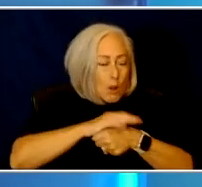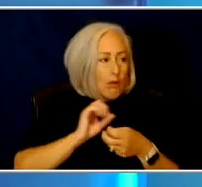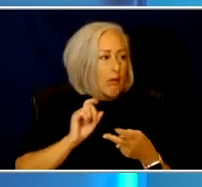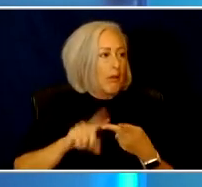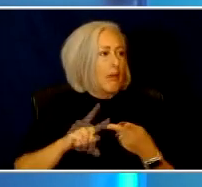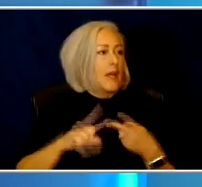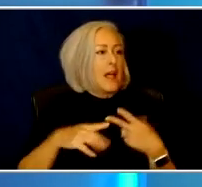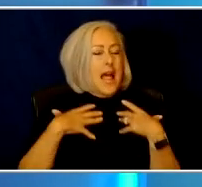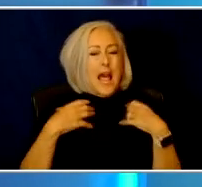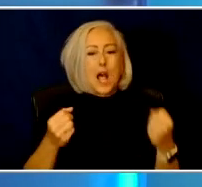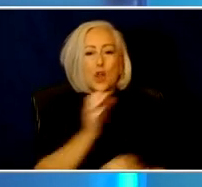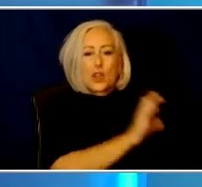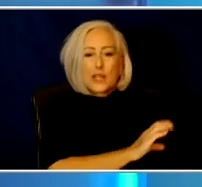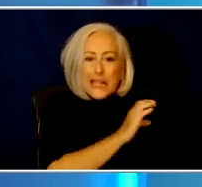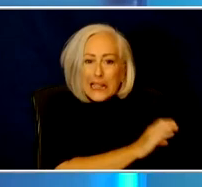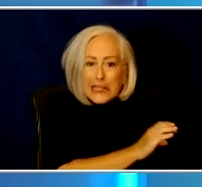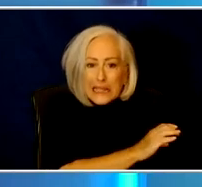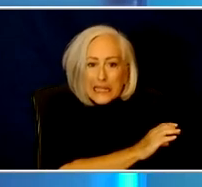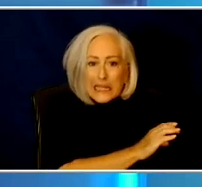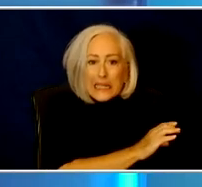doing